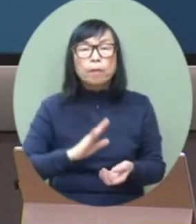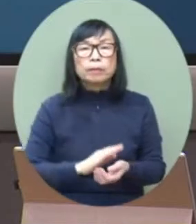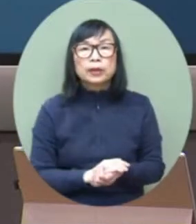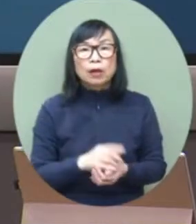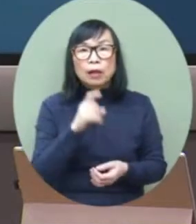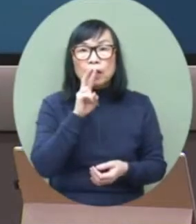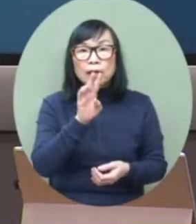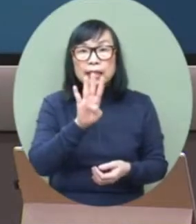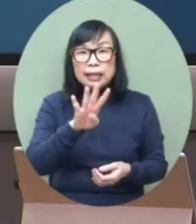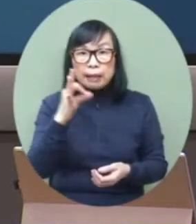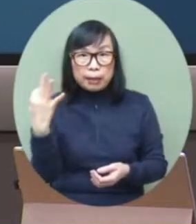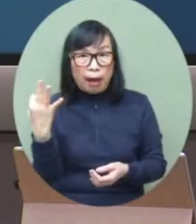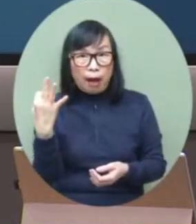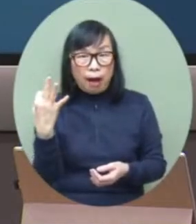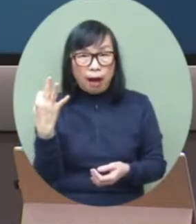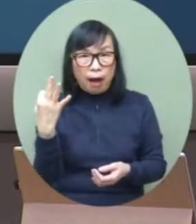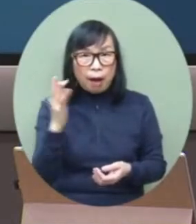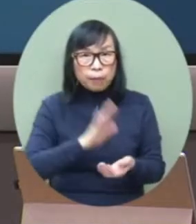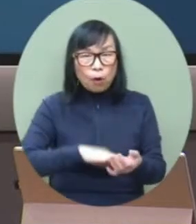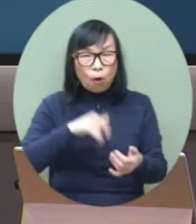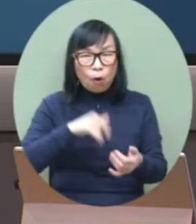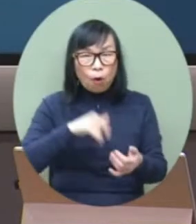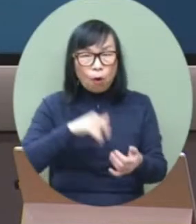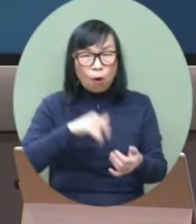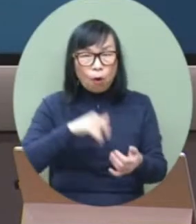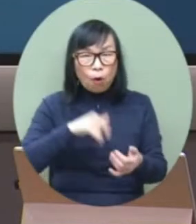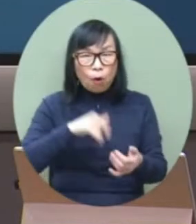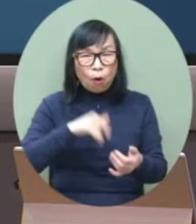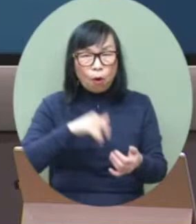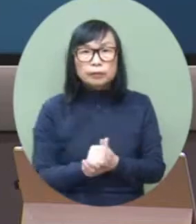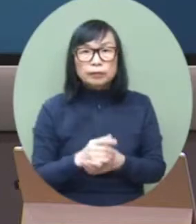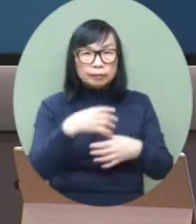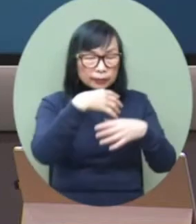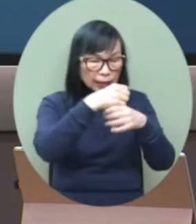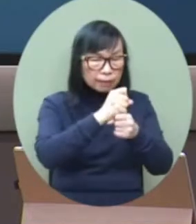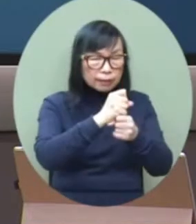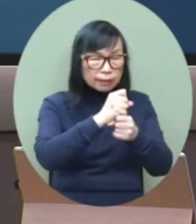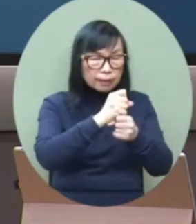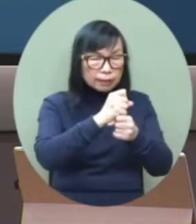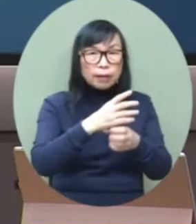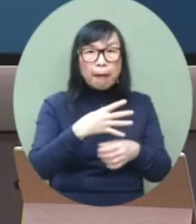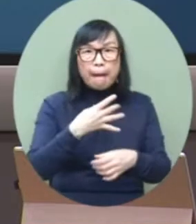suspected to be Omicron, 43.